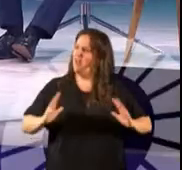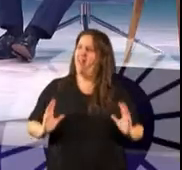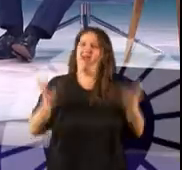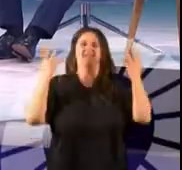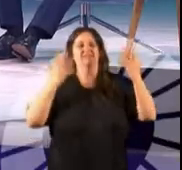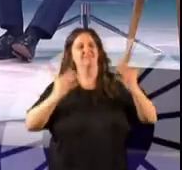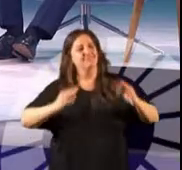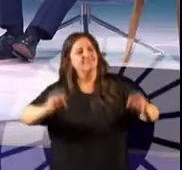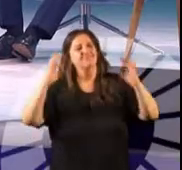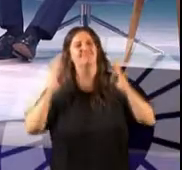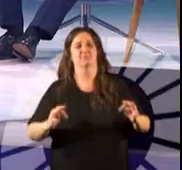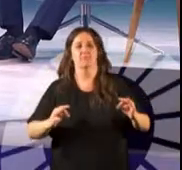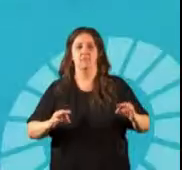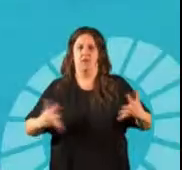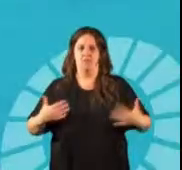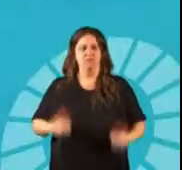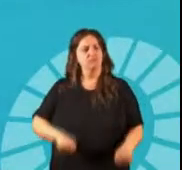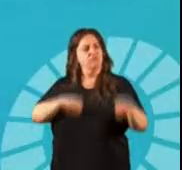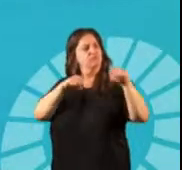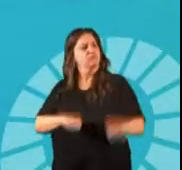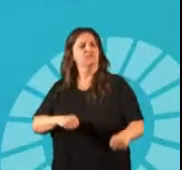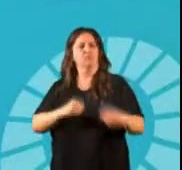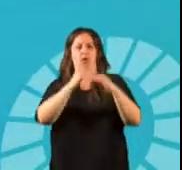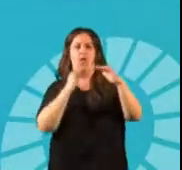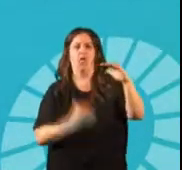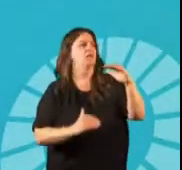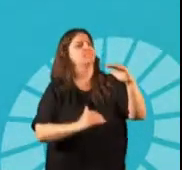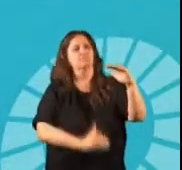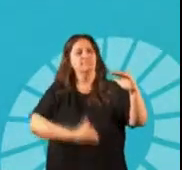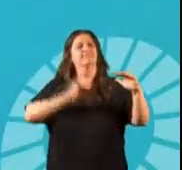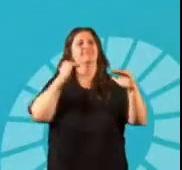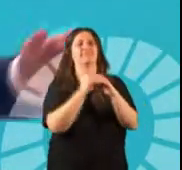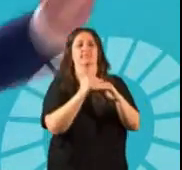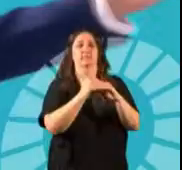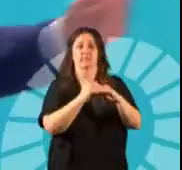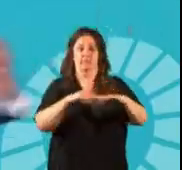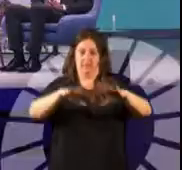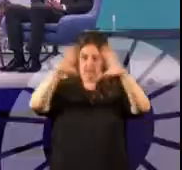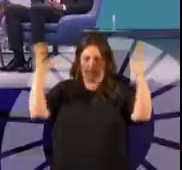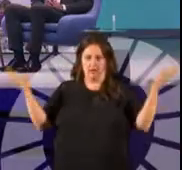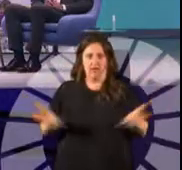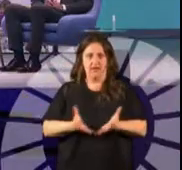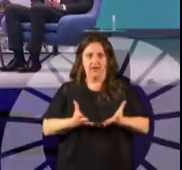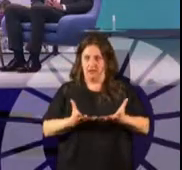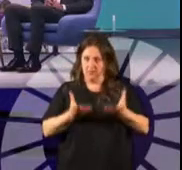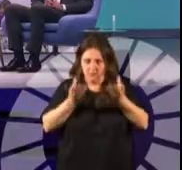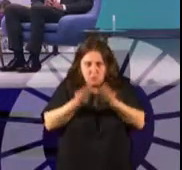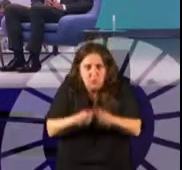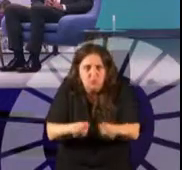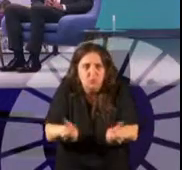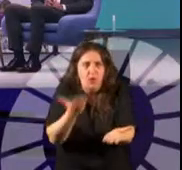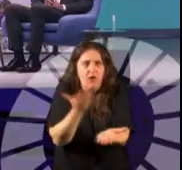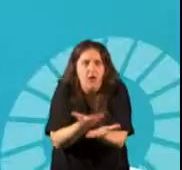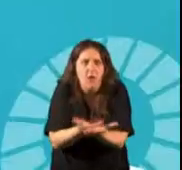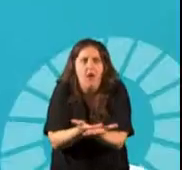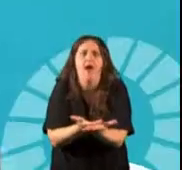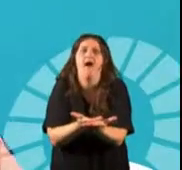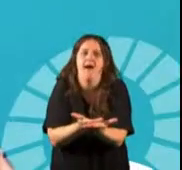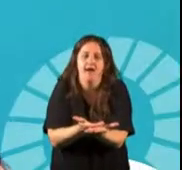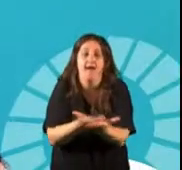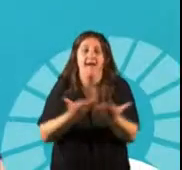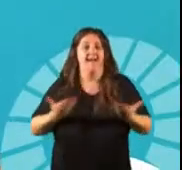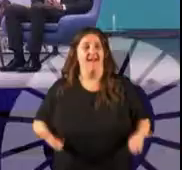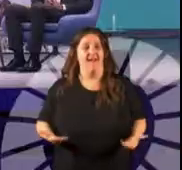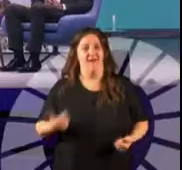give up on anything. We want concrete results, and this forum must be the forum of concrete results. Thank you very much. I'm going to